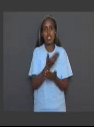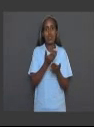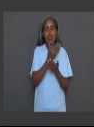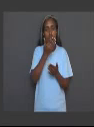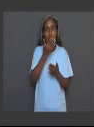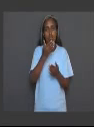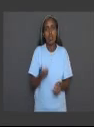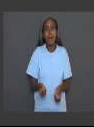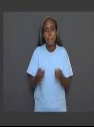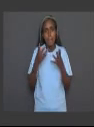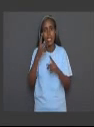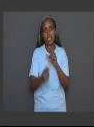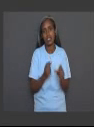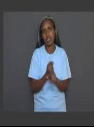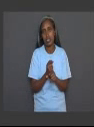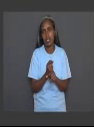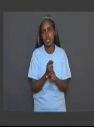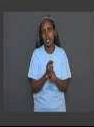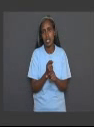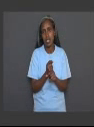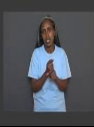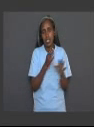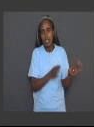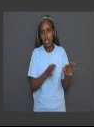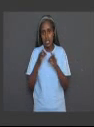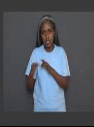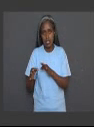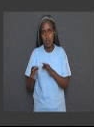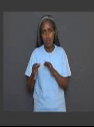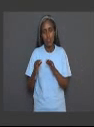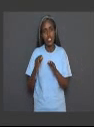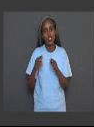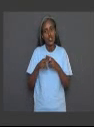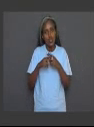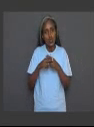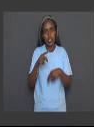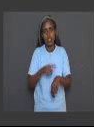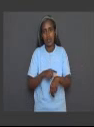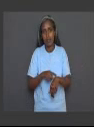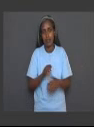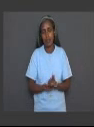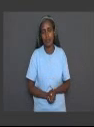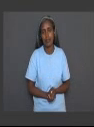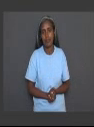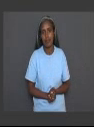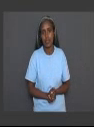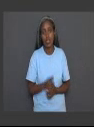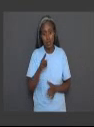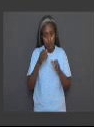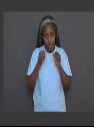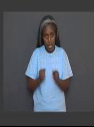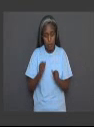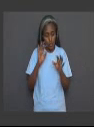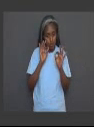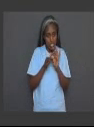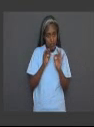over many years instead of over the short term. Were you able to